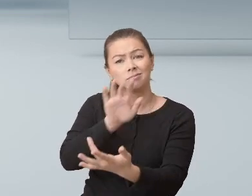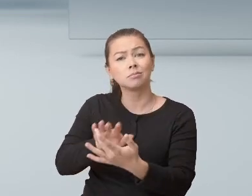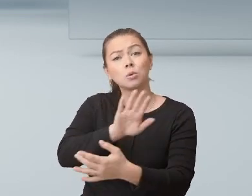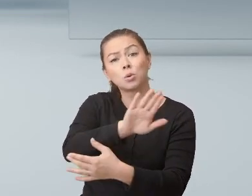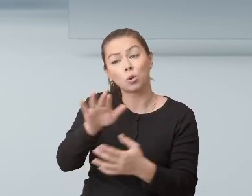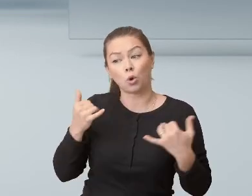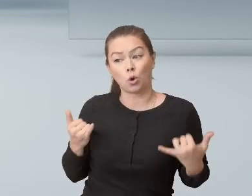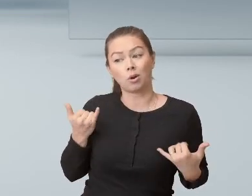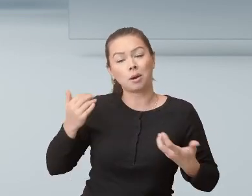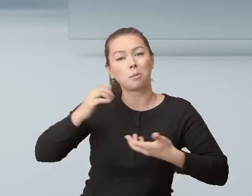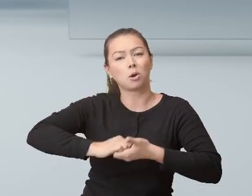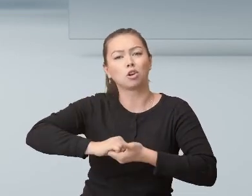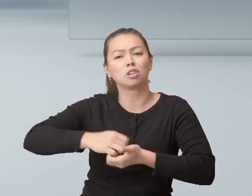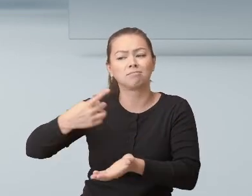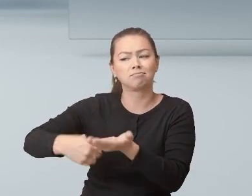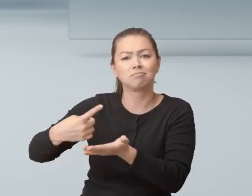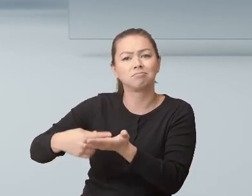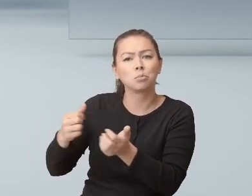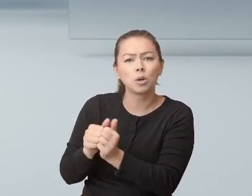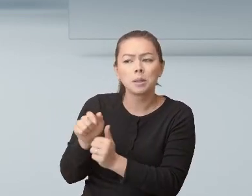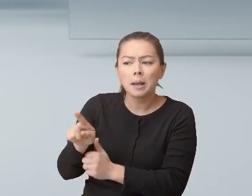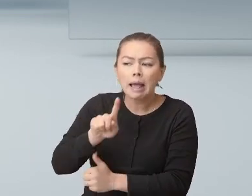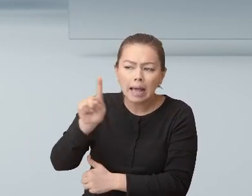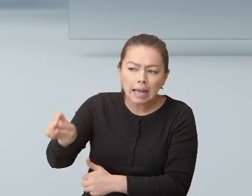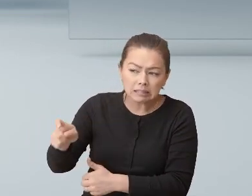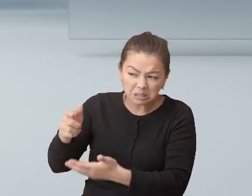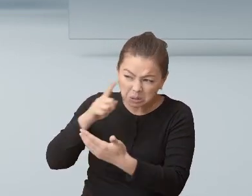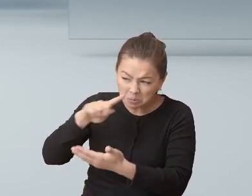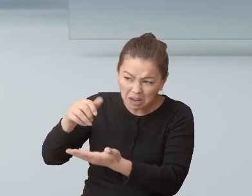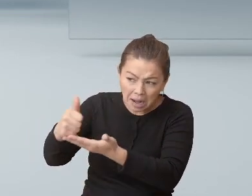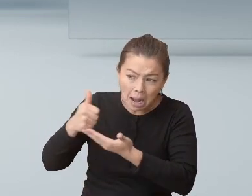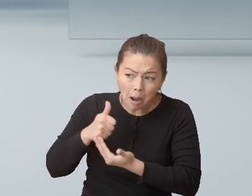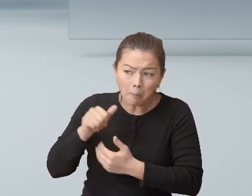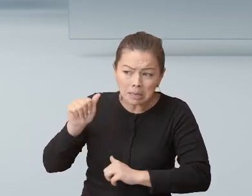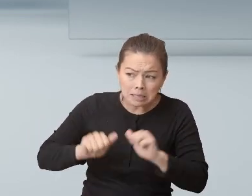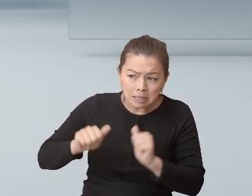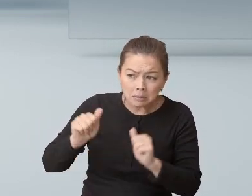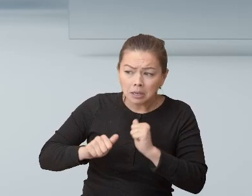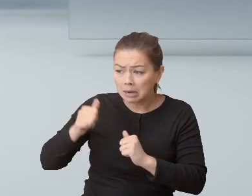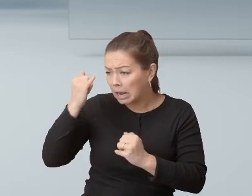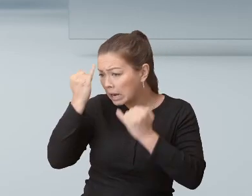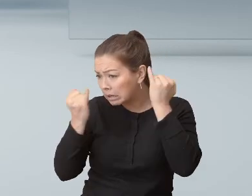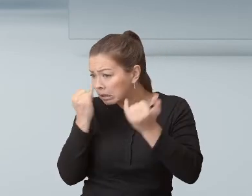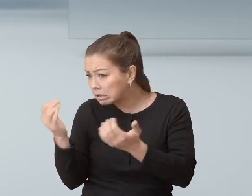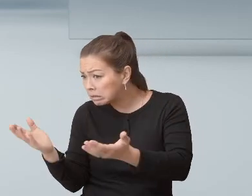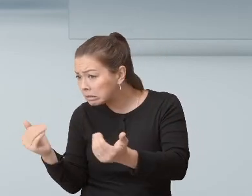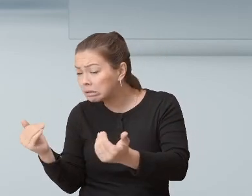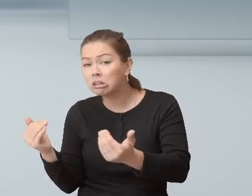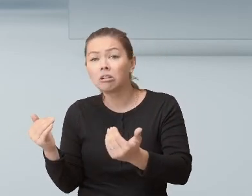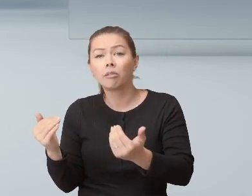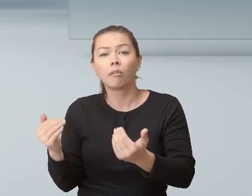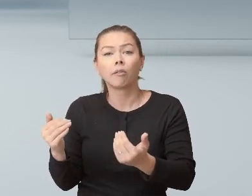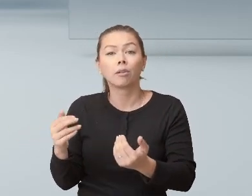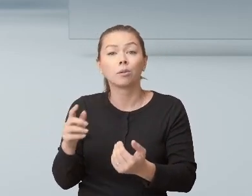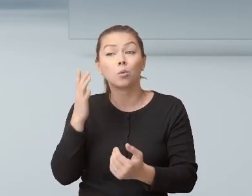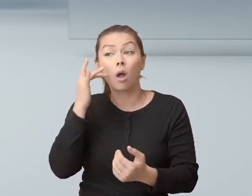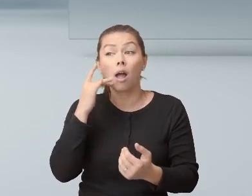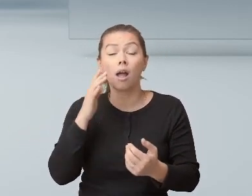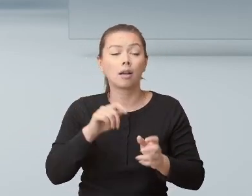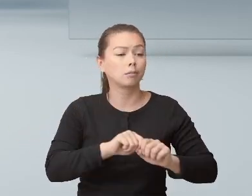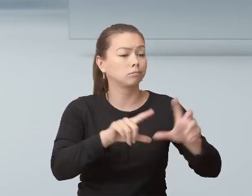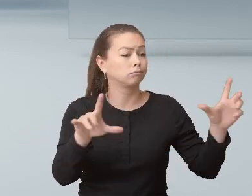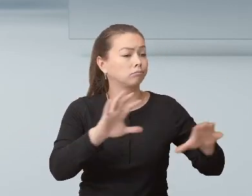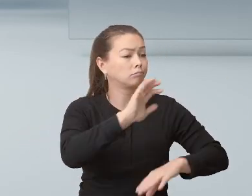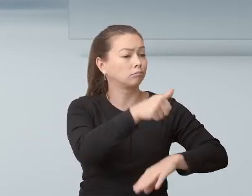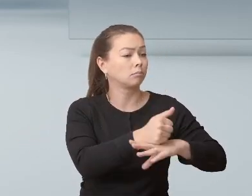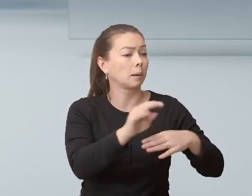and just ask them, what should I do? Can you help me with the assessment? Can you give me some ideas? Because it's not just going to Business Central. It might be